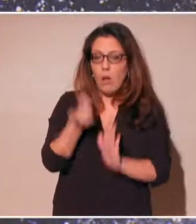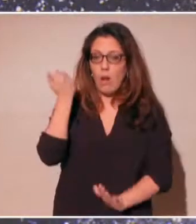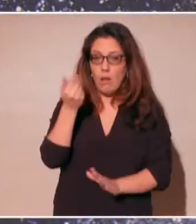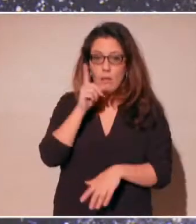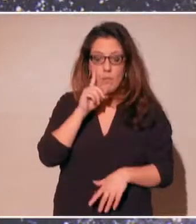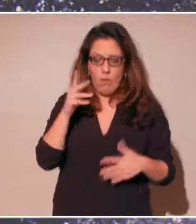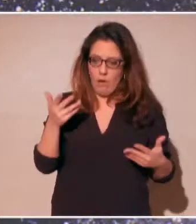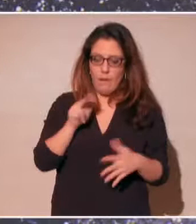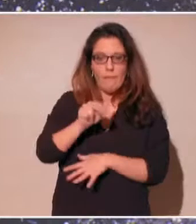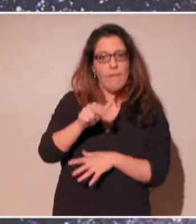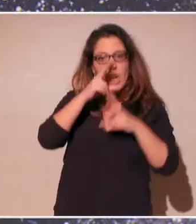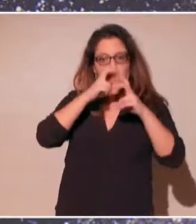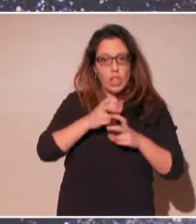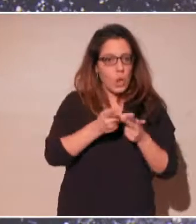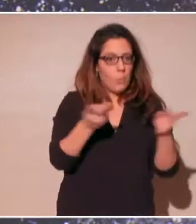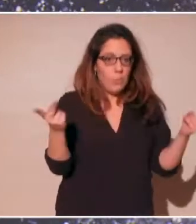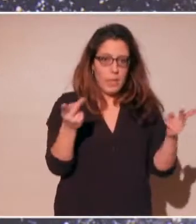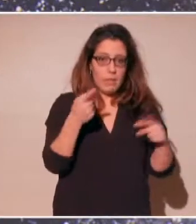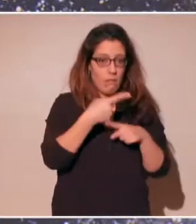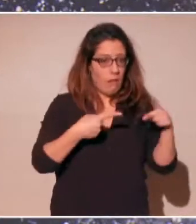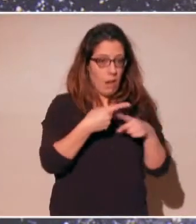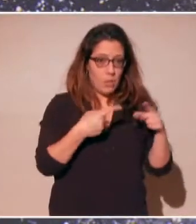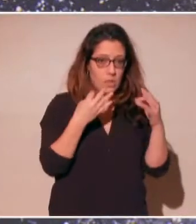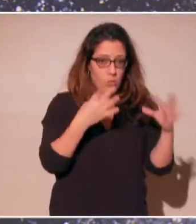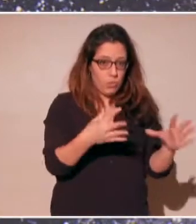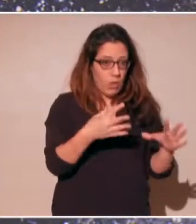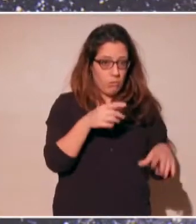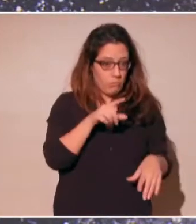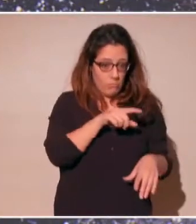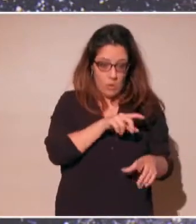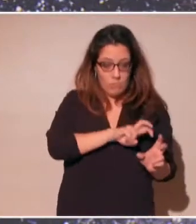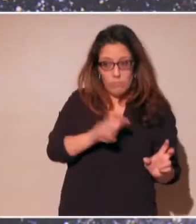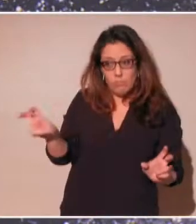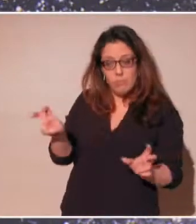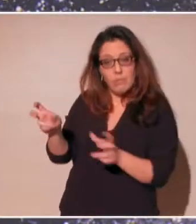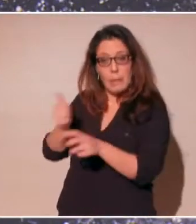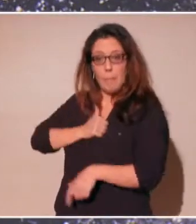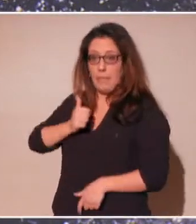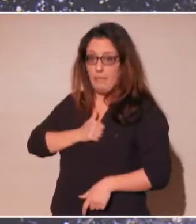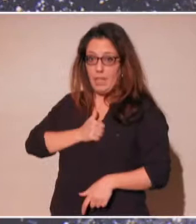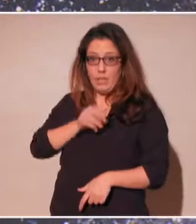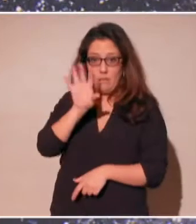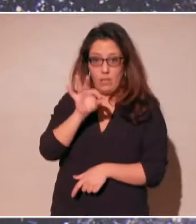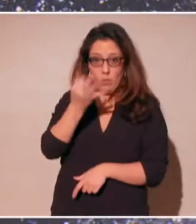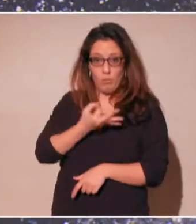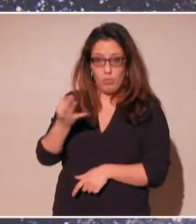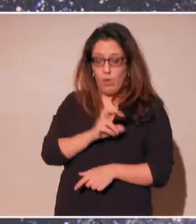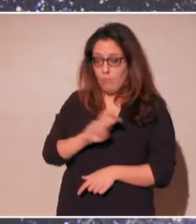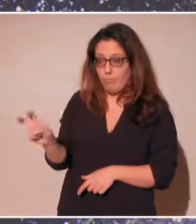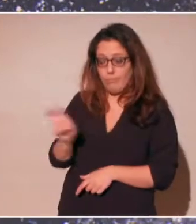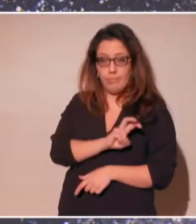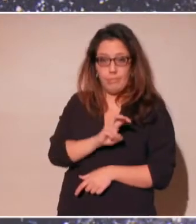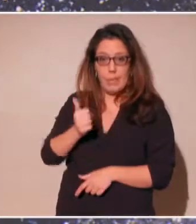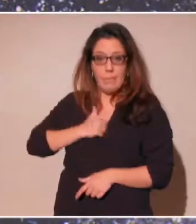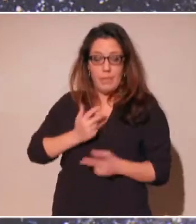for a public sector researcher to spend at least half their time working in the private sector. Today, it's 20%. And